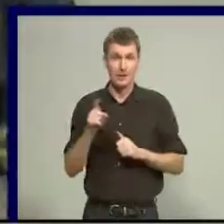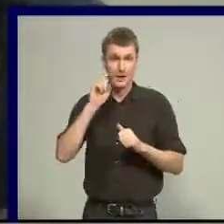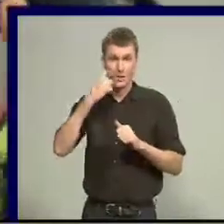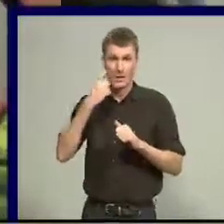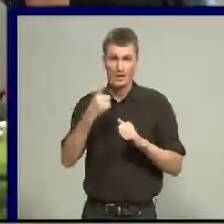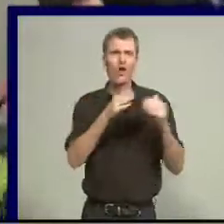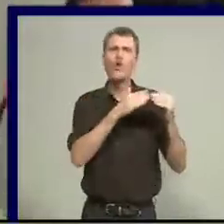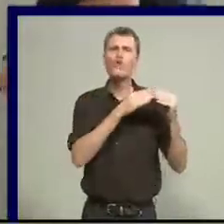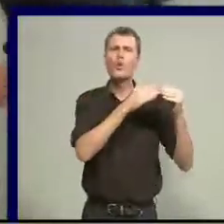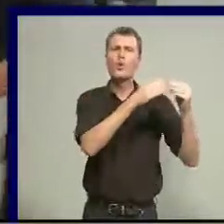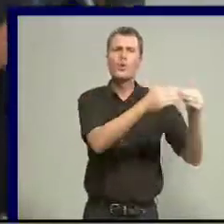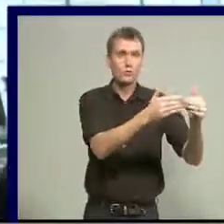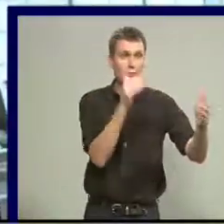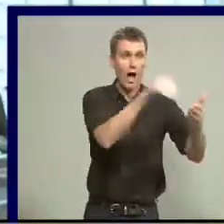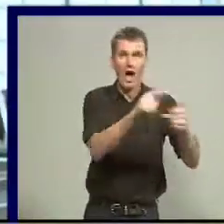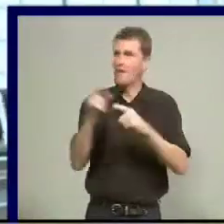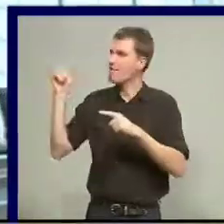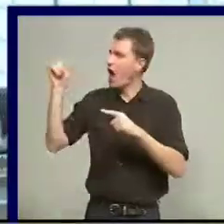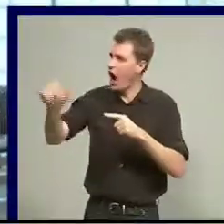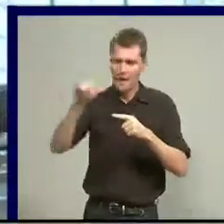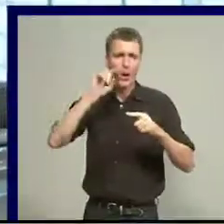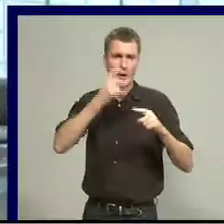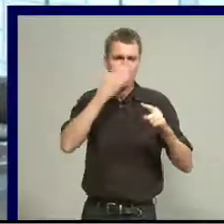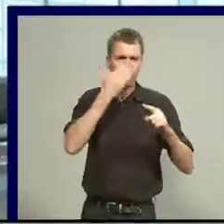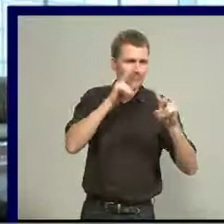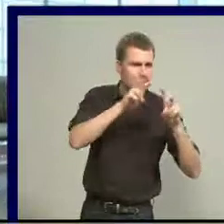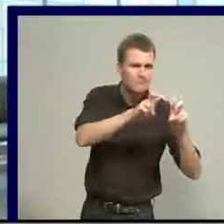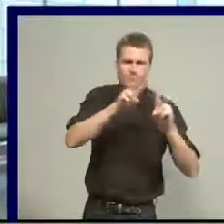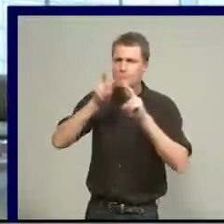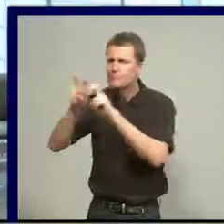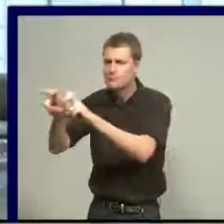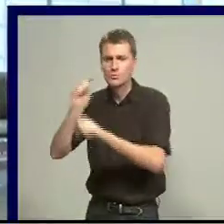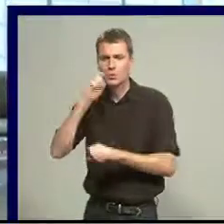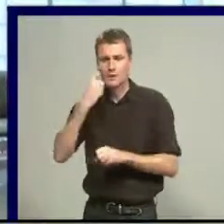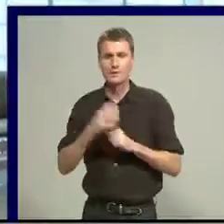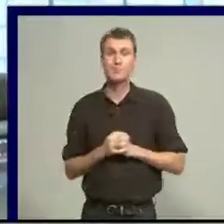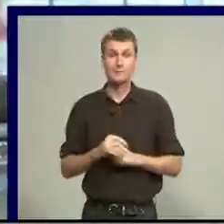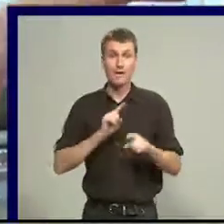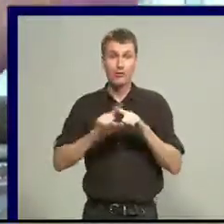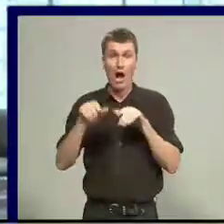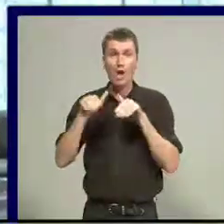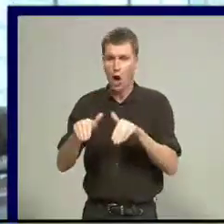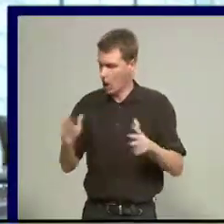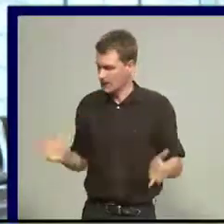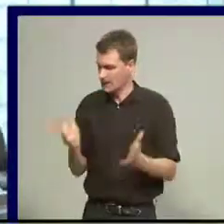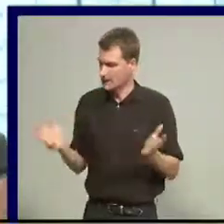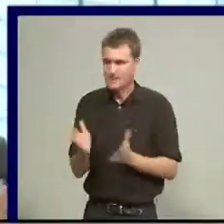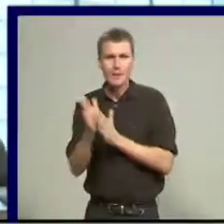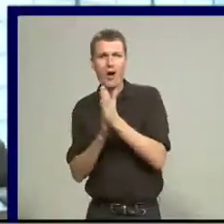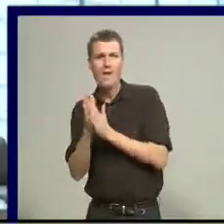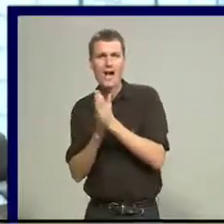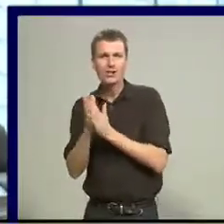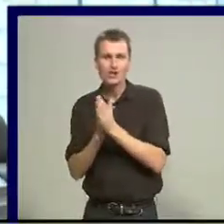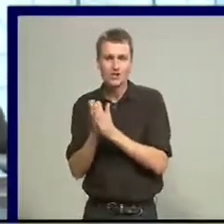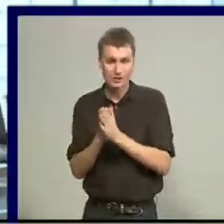cruise ships arriving in the Garden City. We try and keep them highly motivated between these are pods, but if